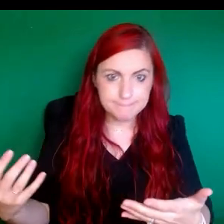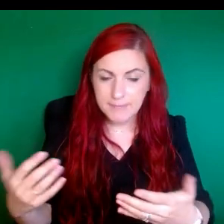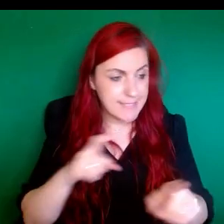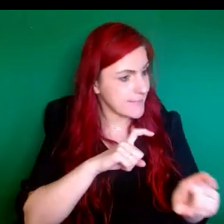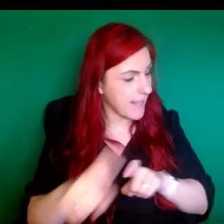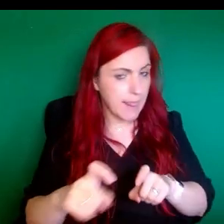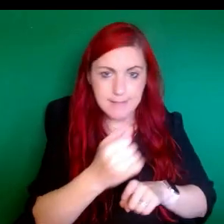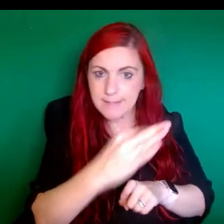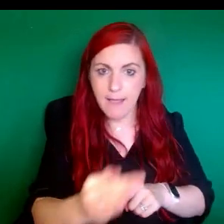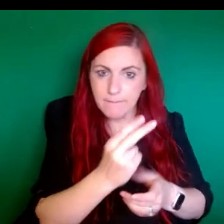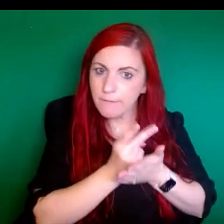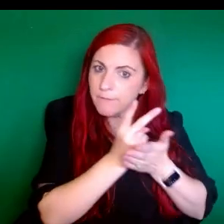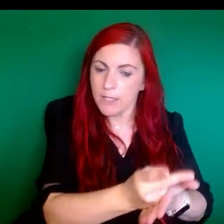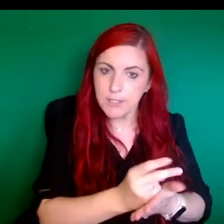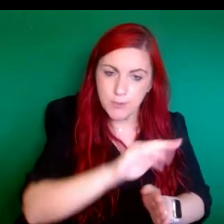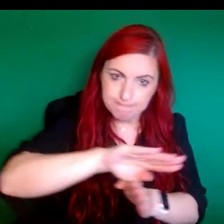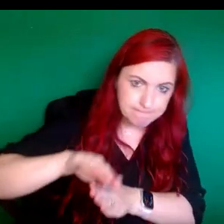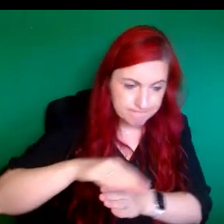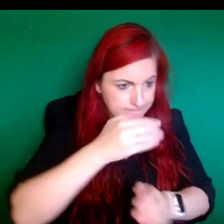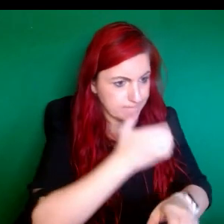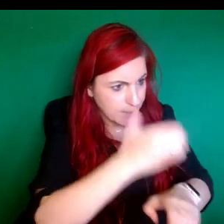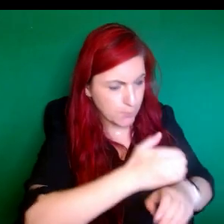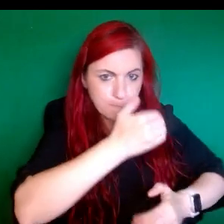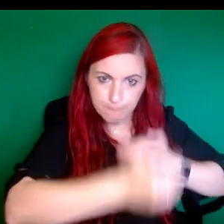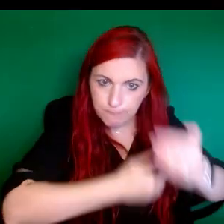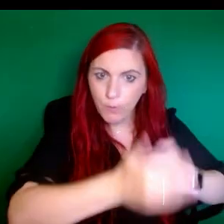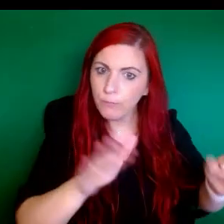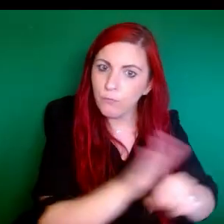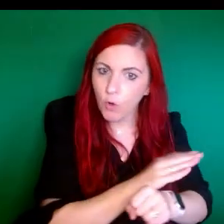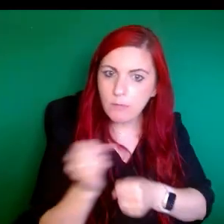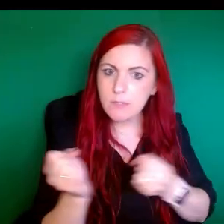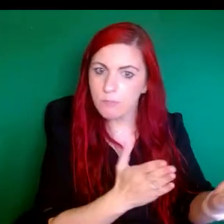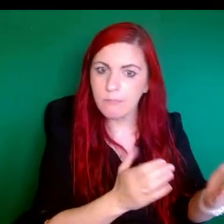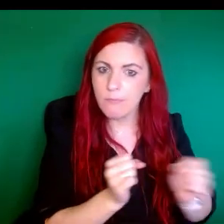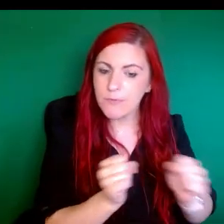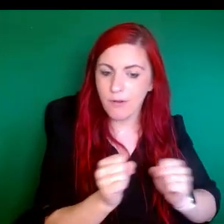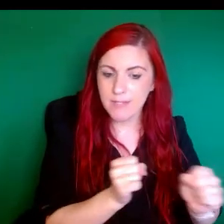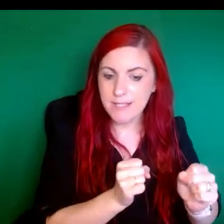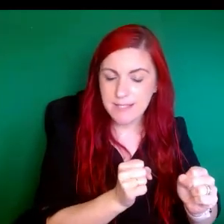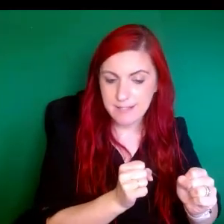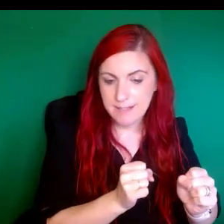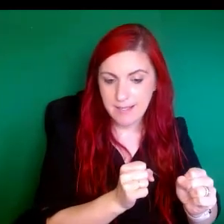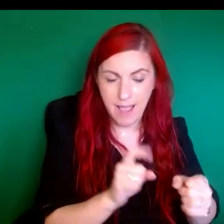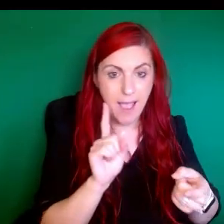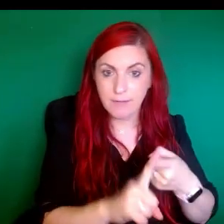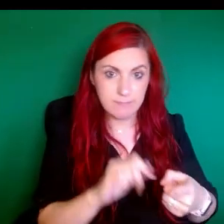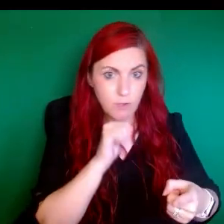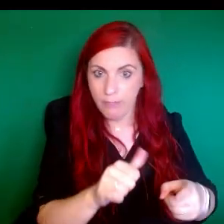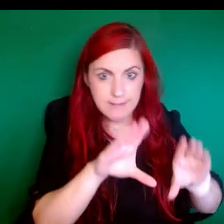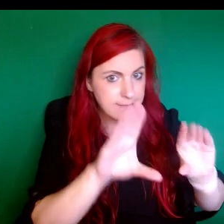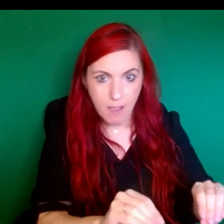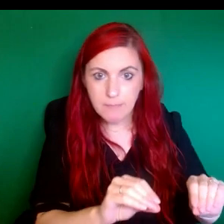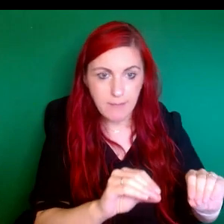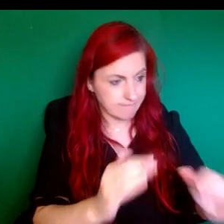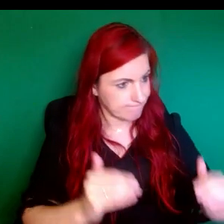our full range of services, and as you already heard, did so uninterrupted and to the highest standards. We also